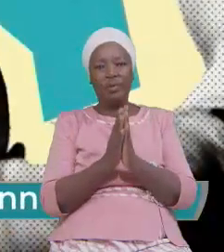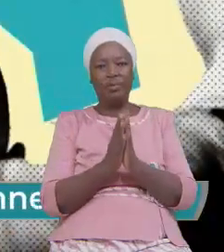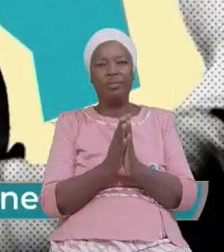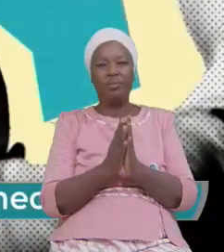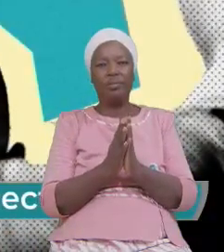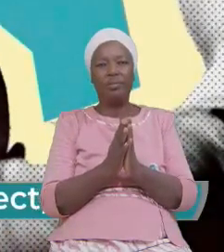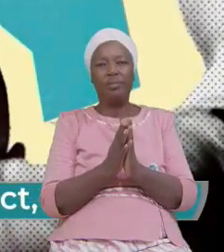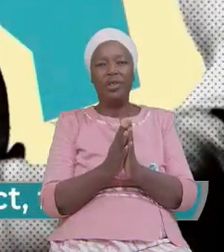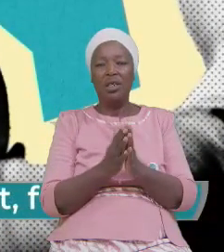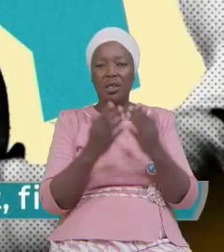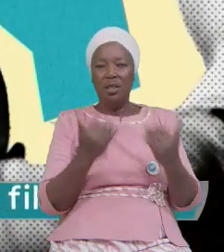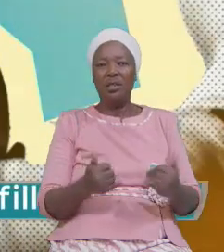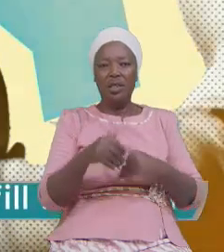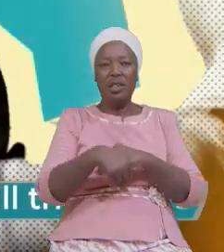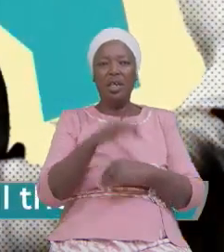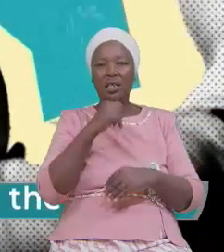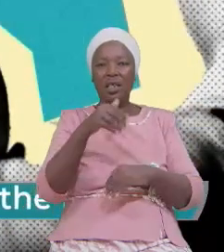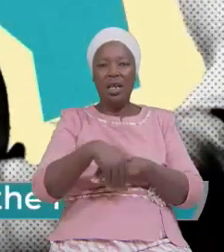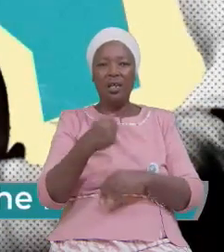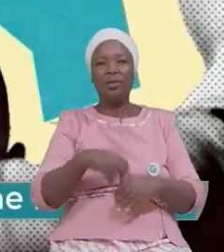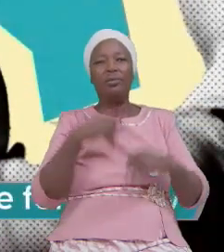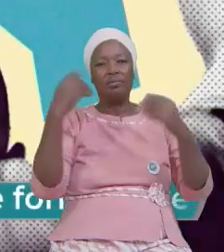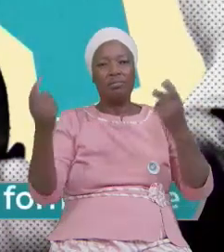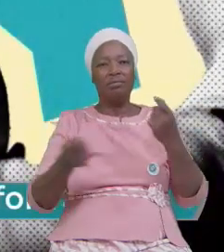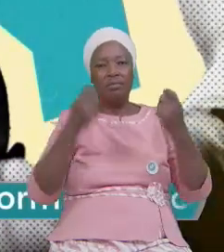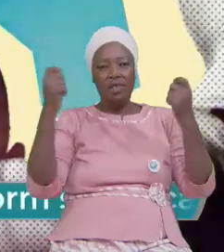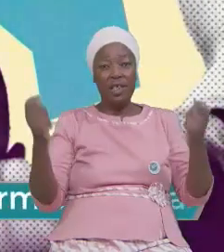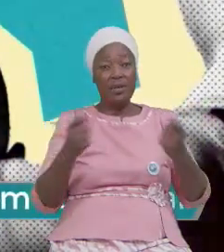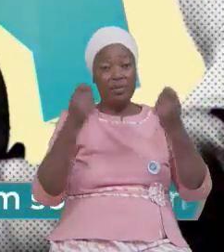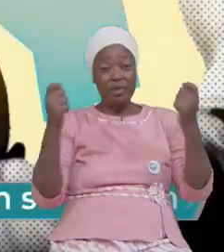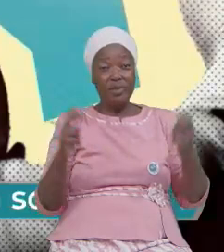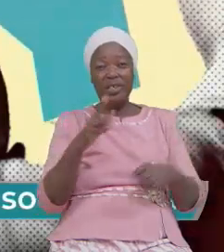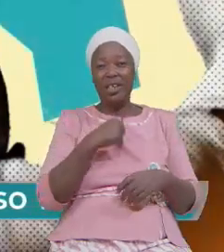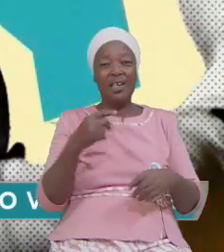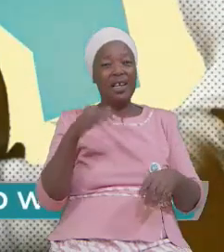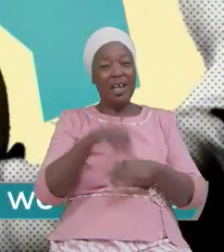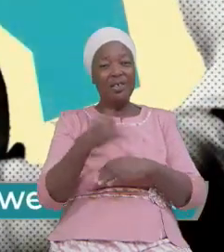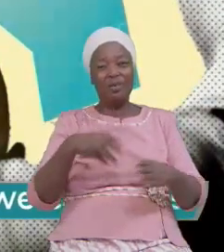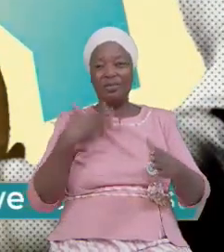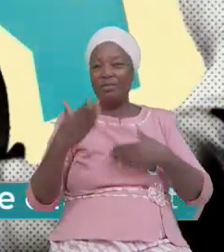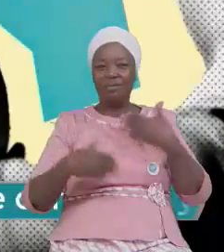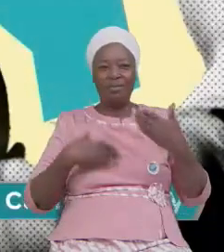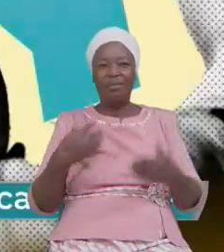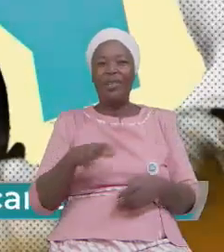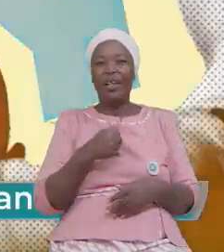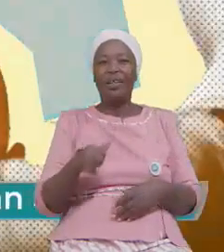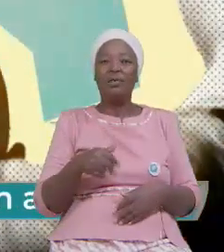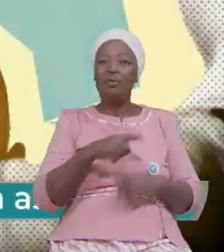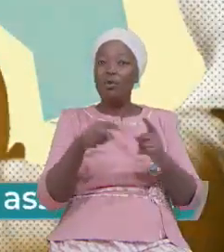Tonight is a night of jubilation, a night of rejoicing, where you are going to